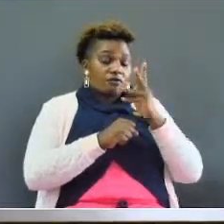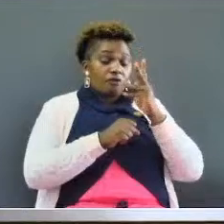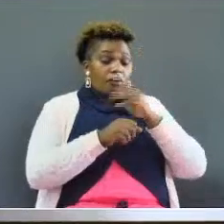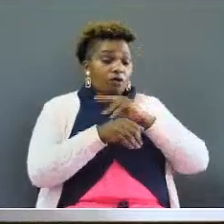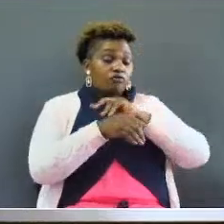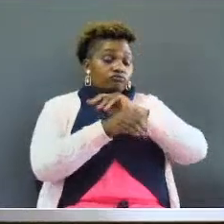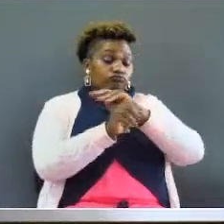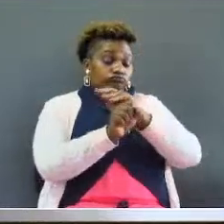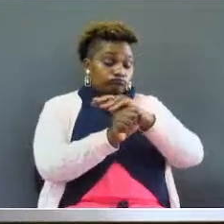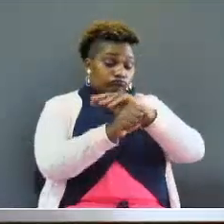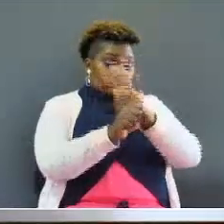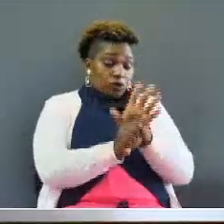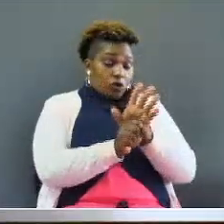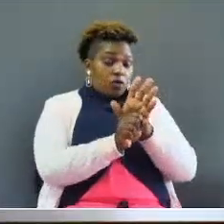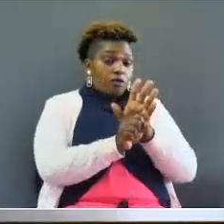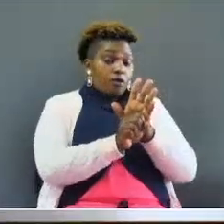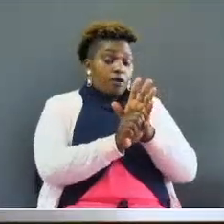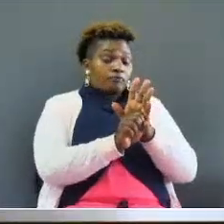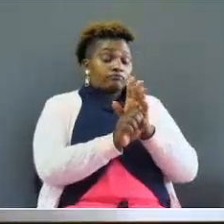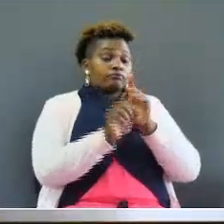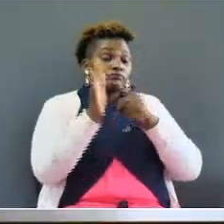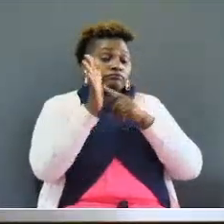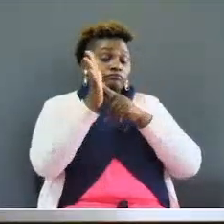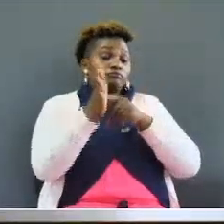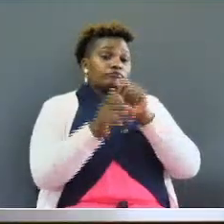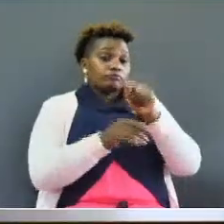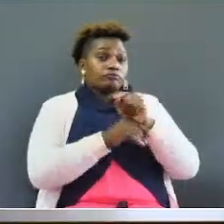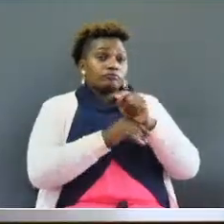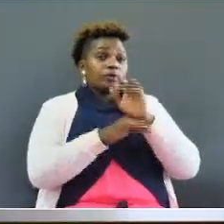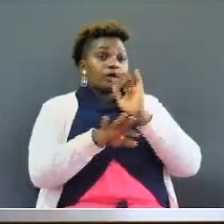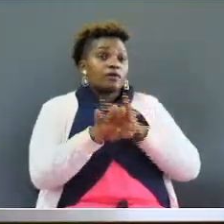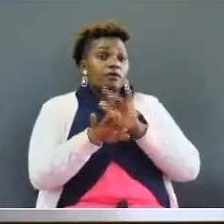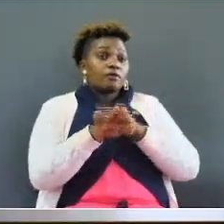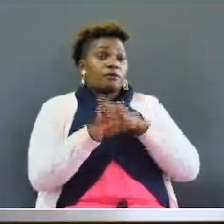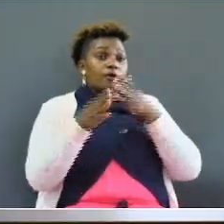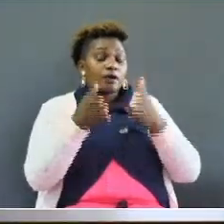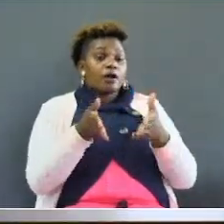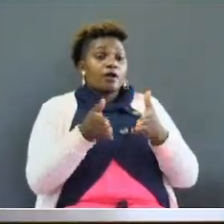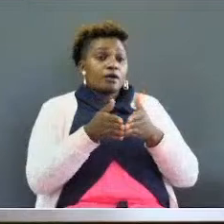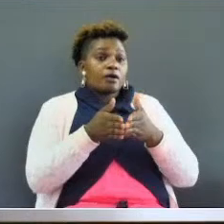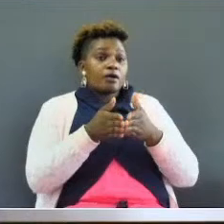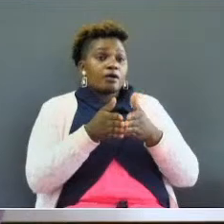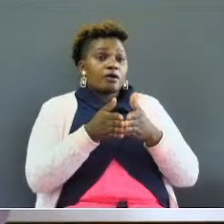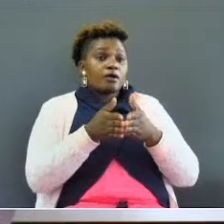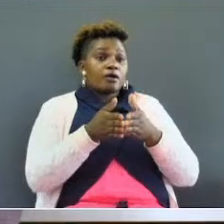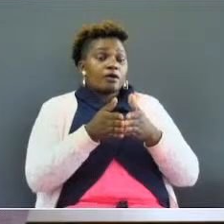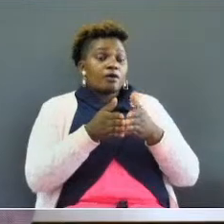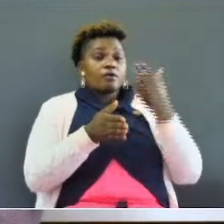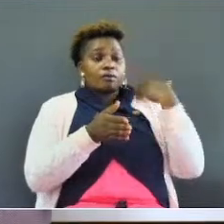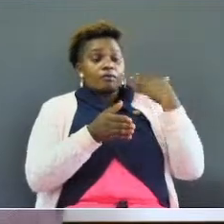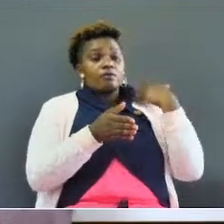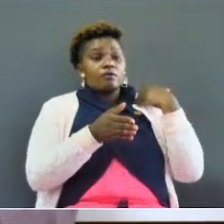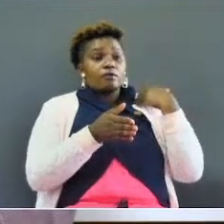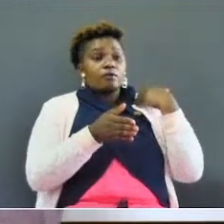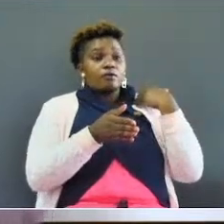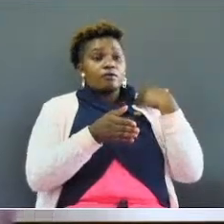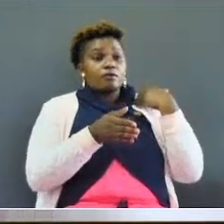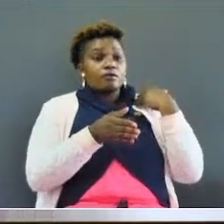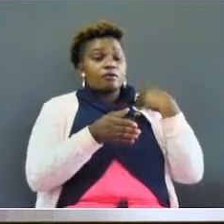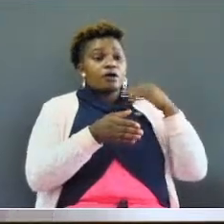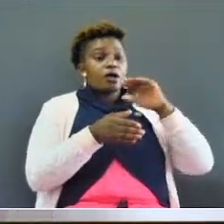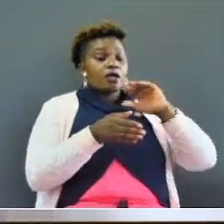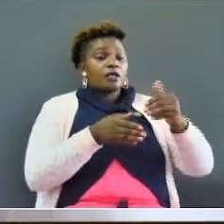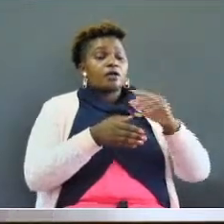of the pandemic. And it is affecting now. Initially, it was mainly urban. It was